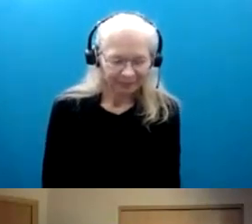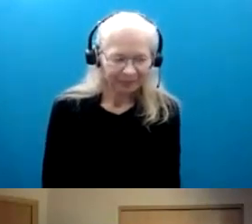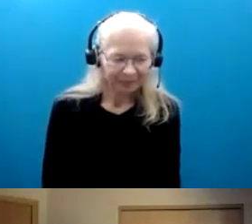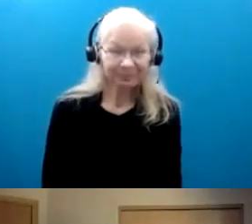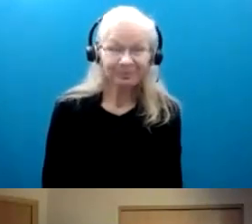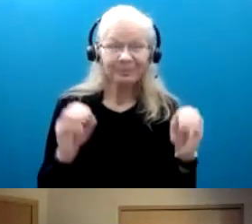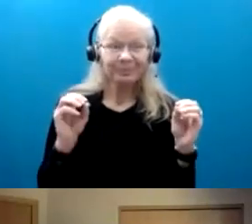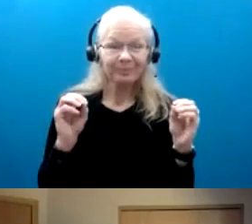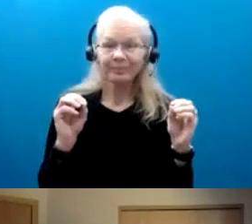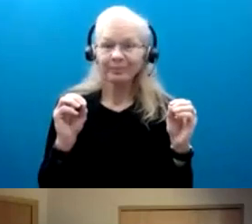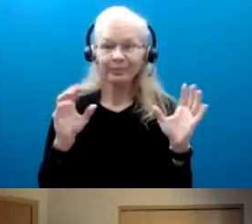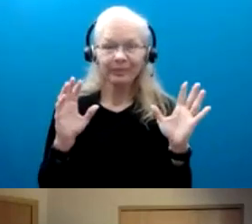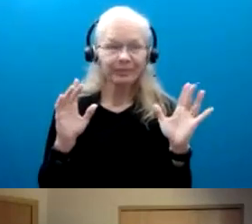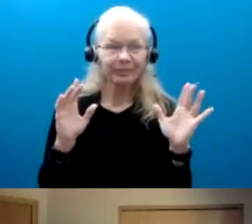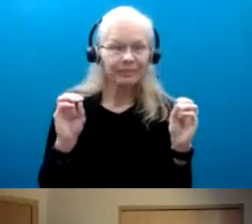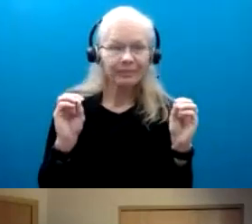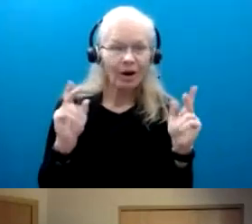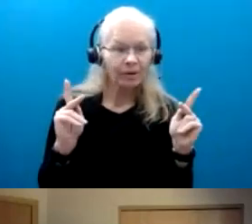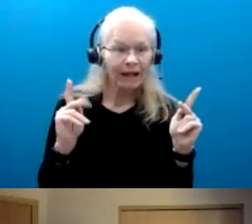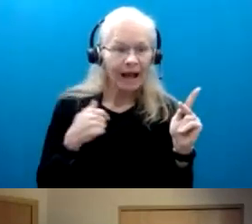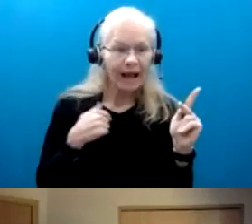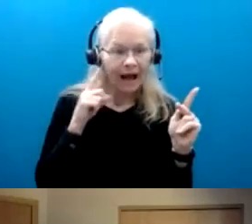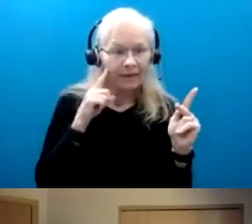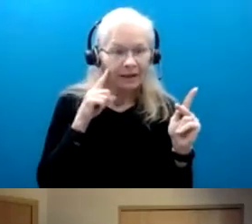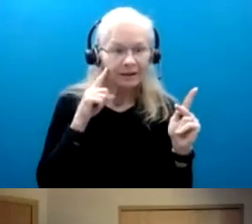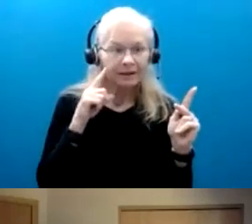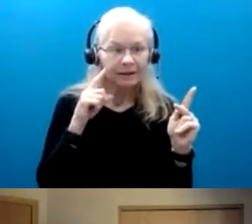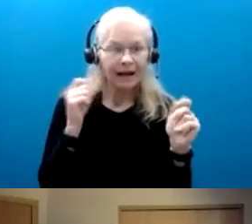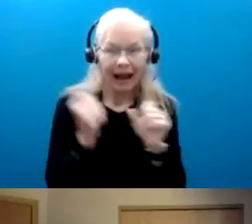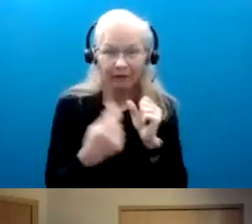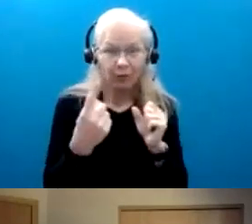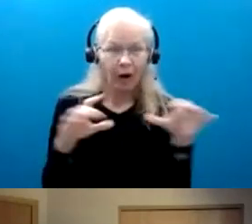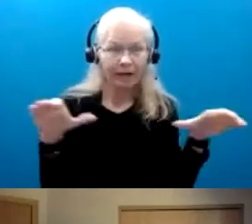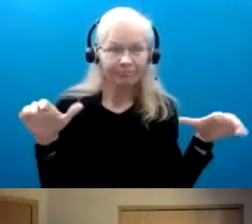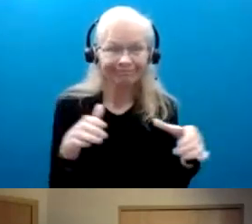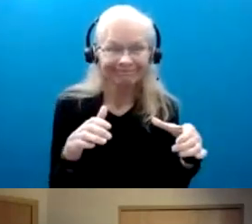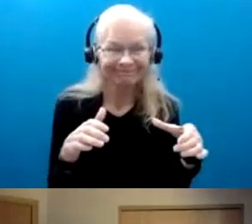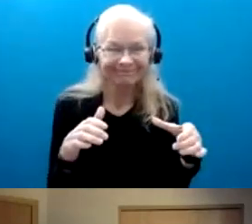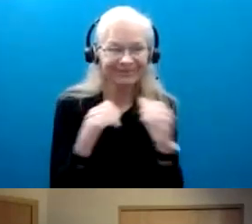Okay, I think we have everyone back in the room together.